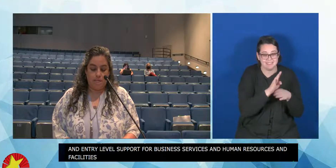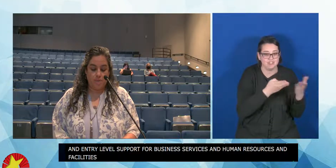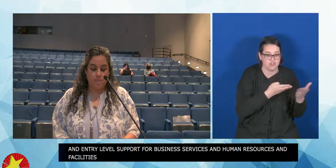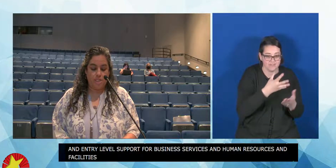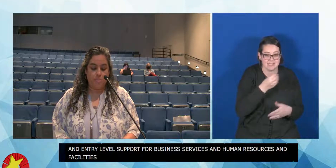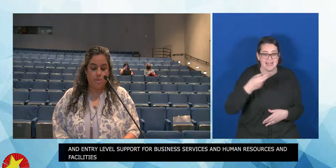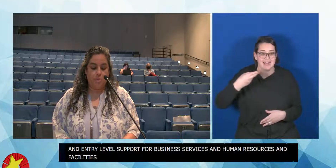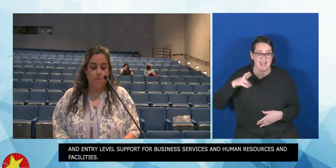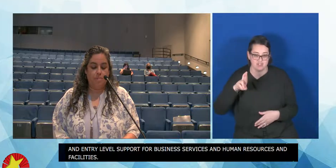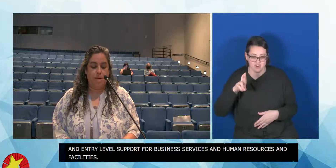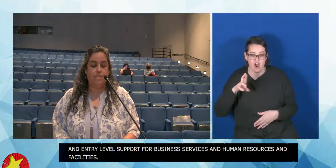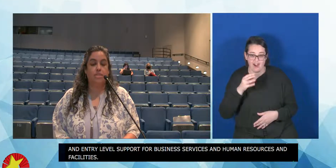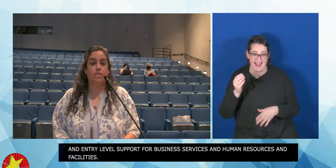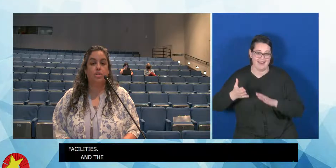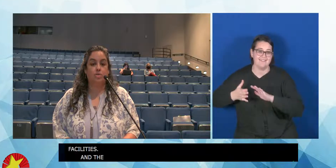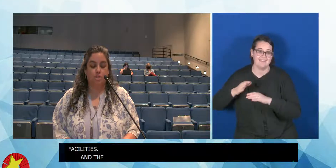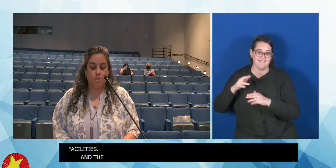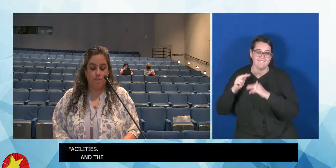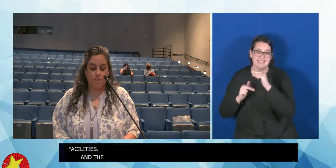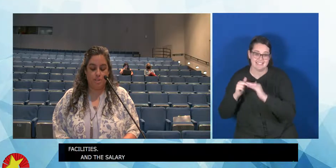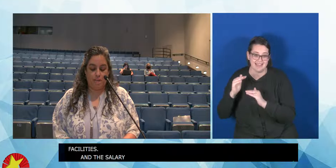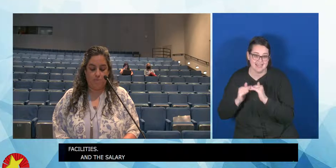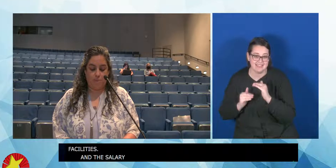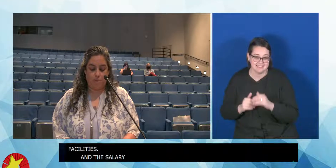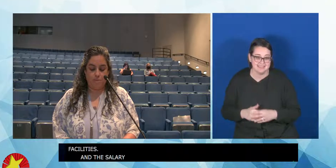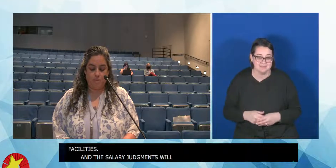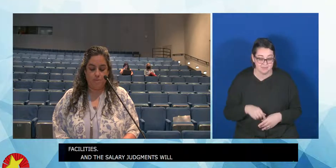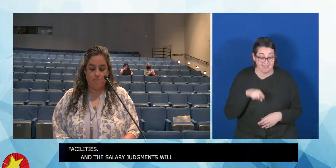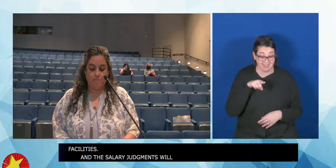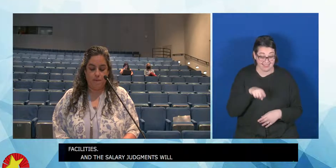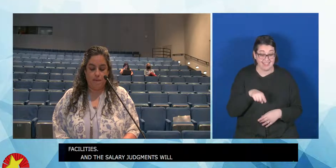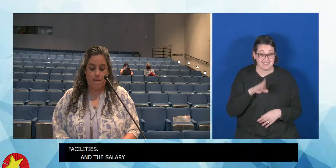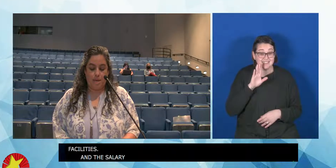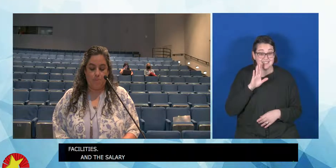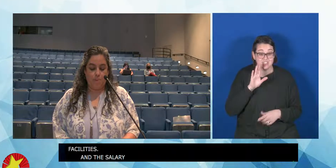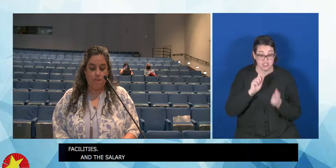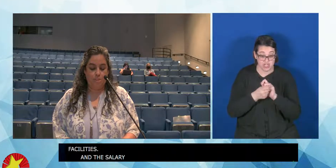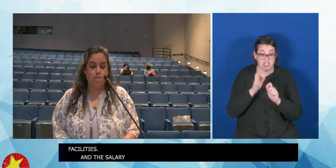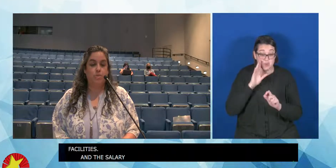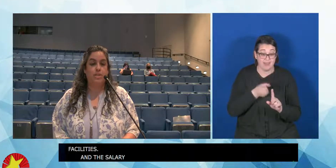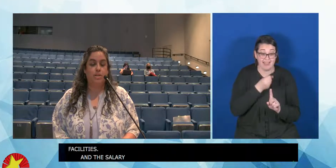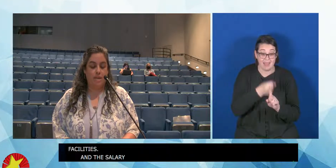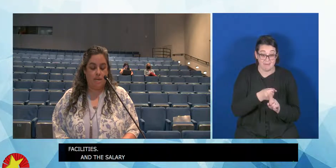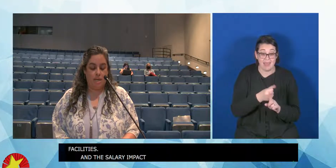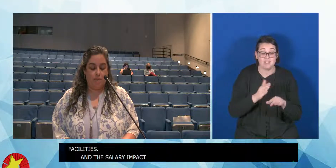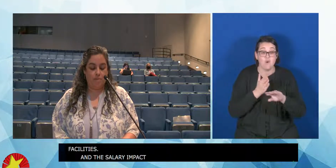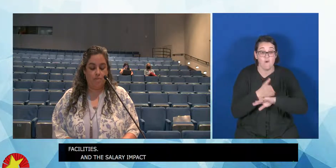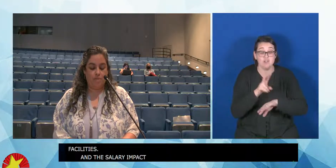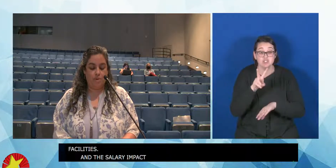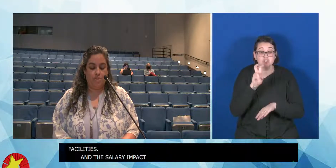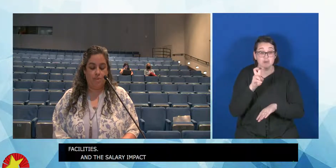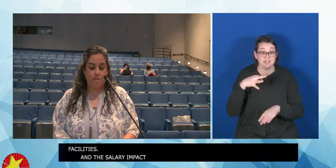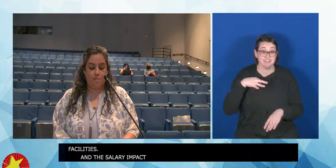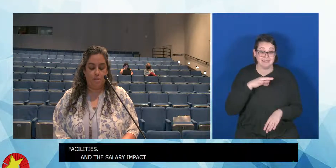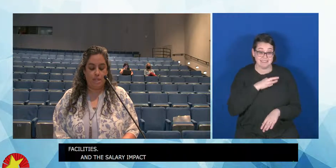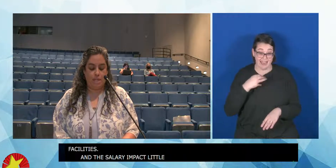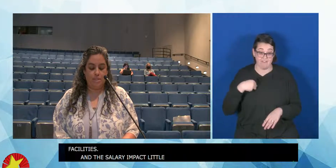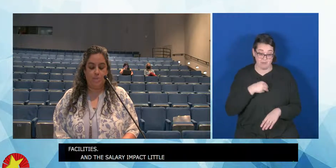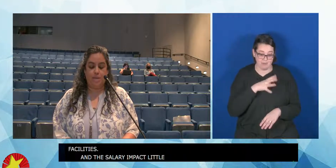The salary adjustment will impact a little over 200 staff members and will range between anywhere from 0 to